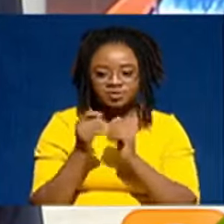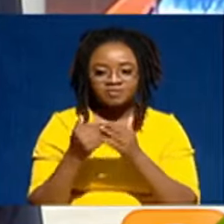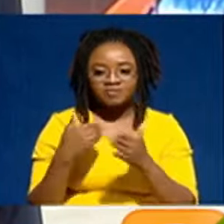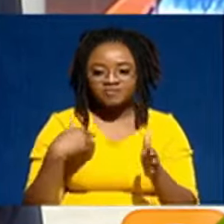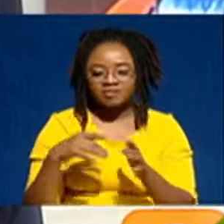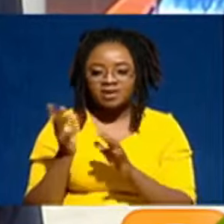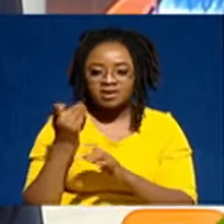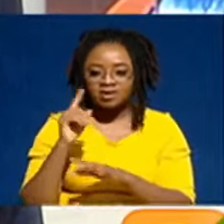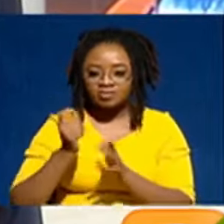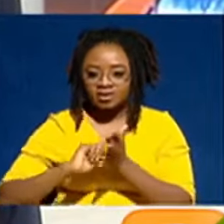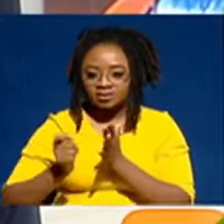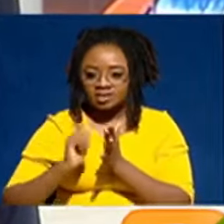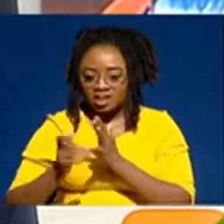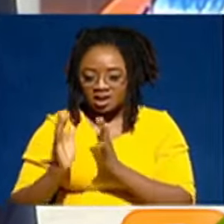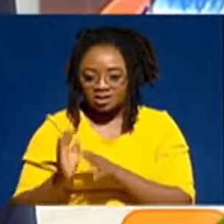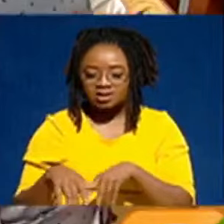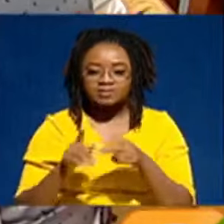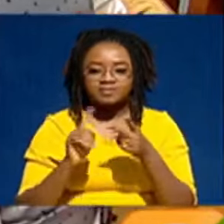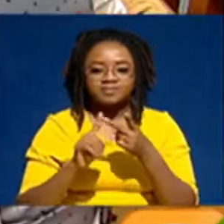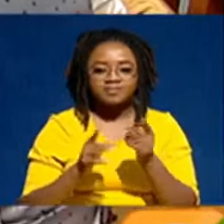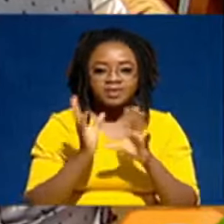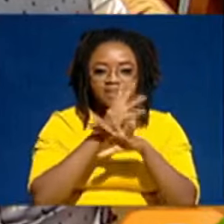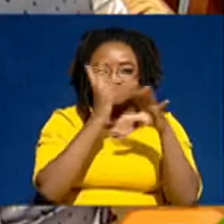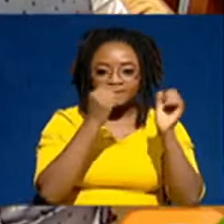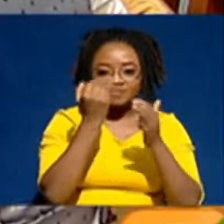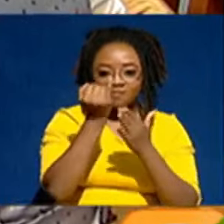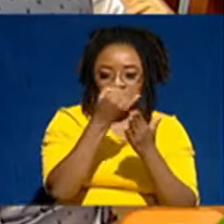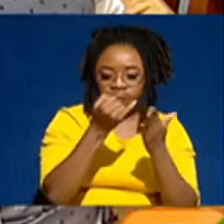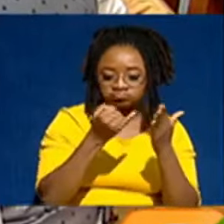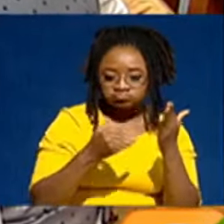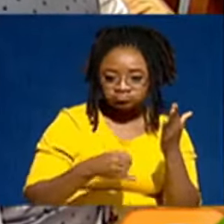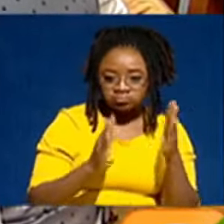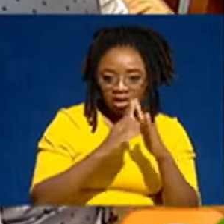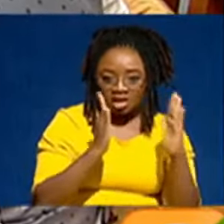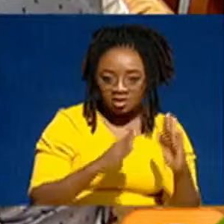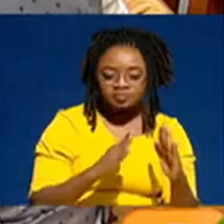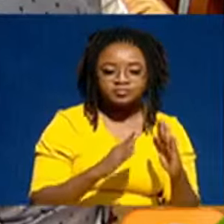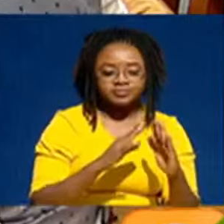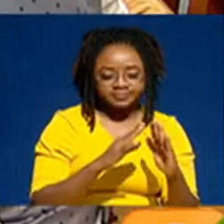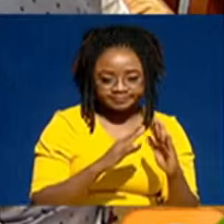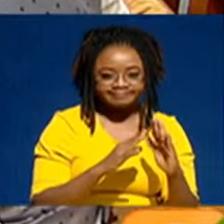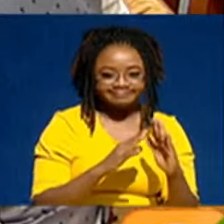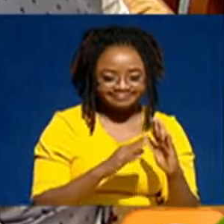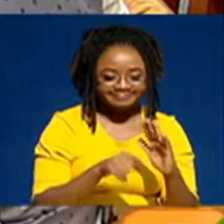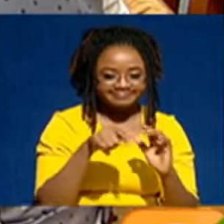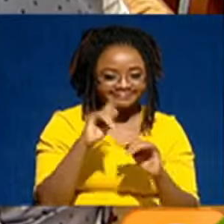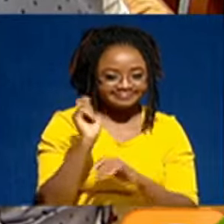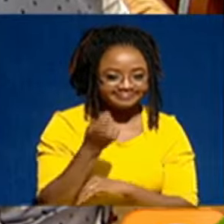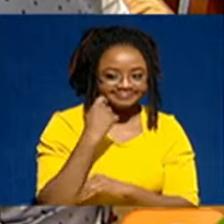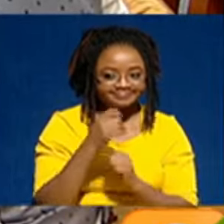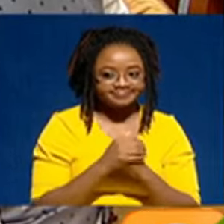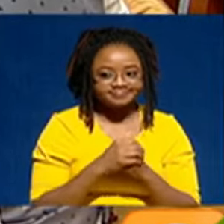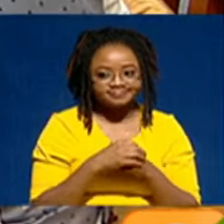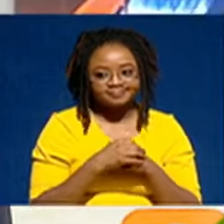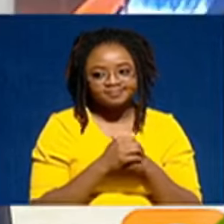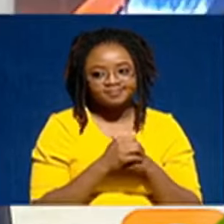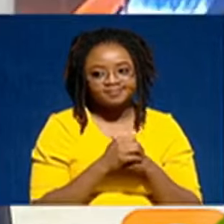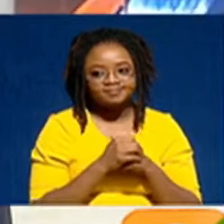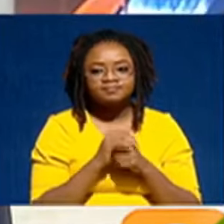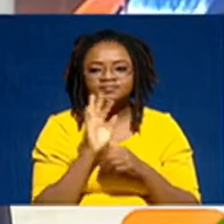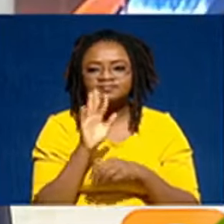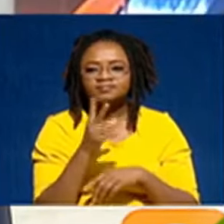house and the president of the Architectural Association of Kenya, Florence Nyole. Now, before the break, Florence, I was saying